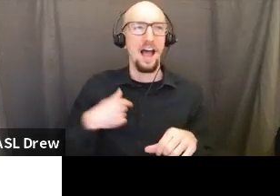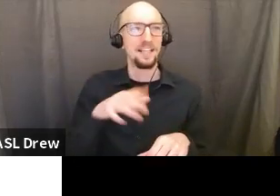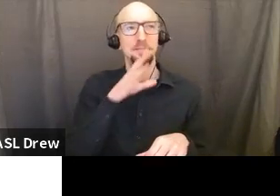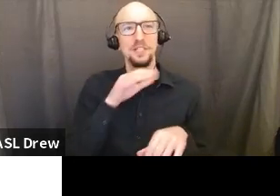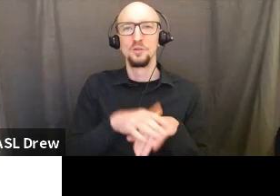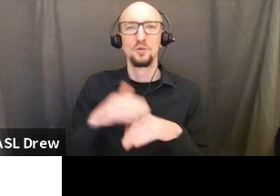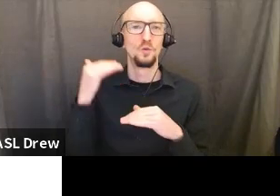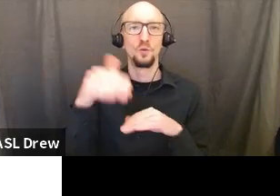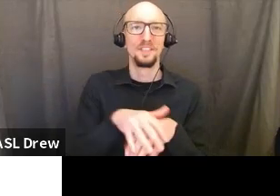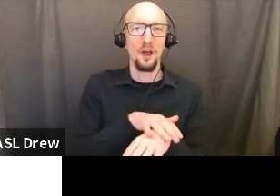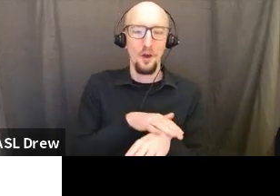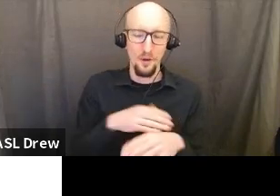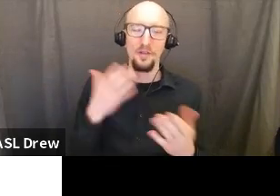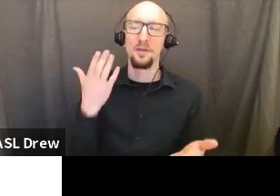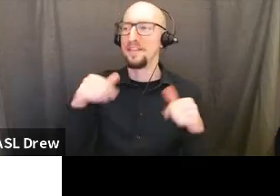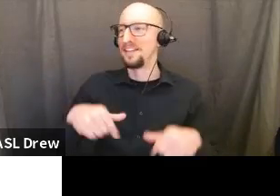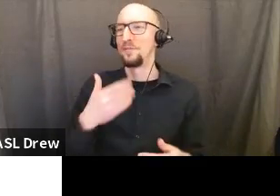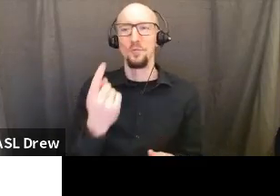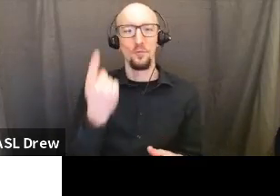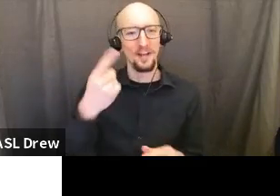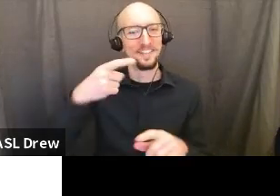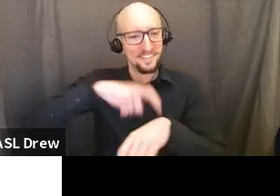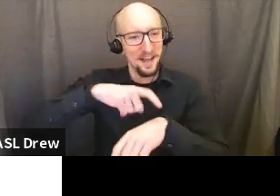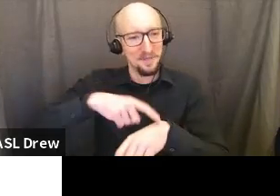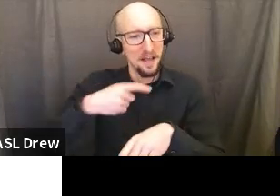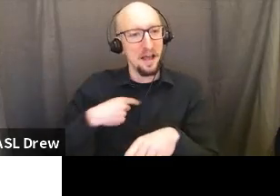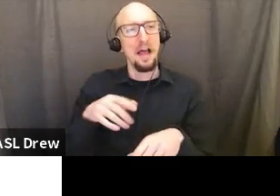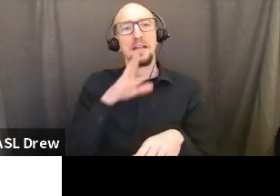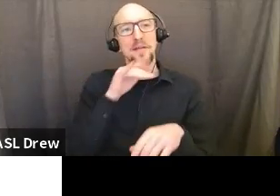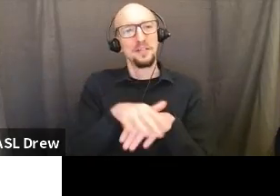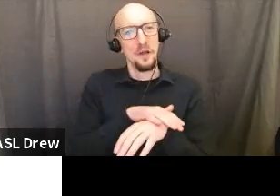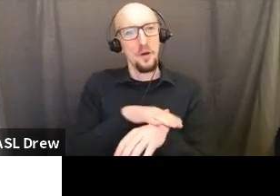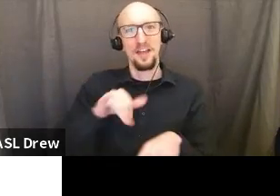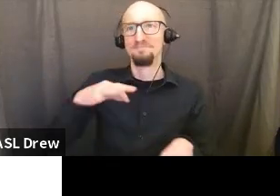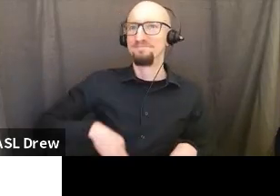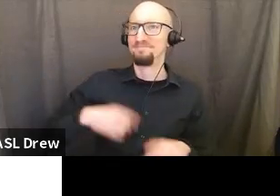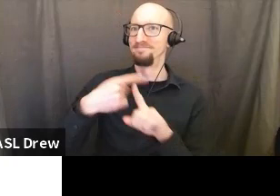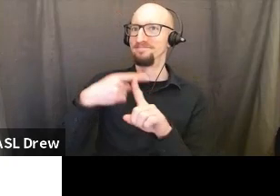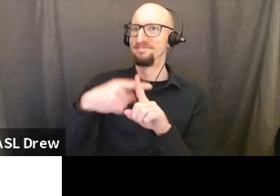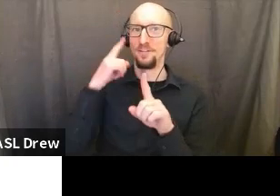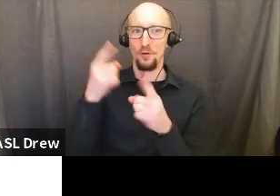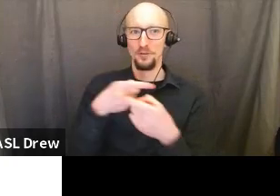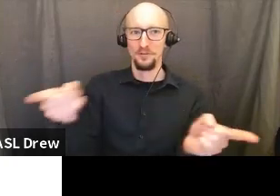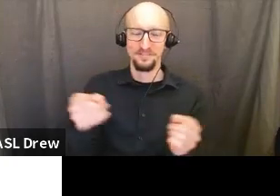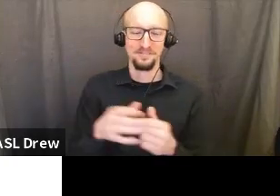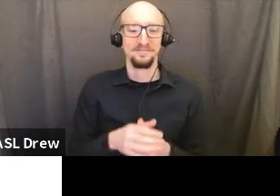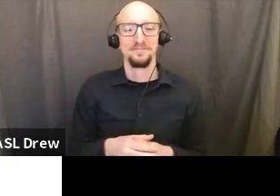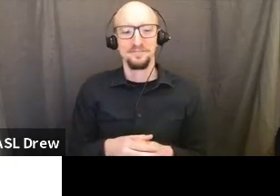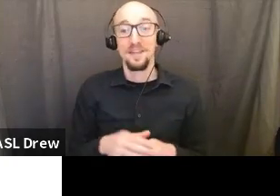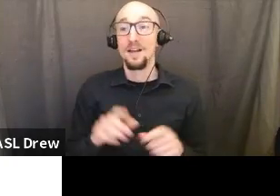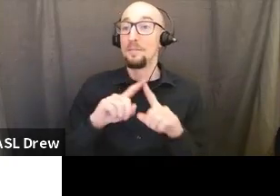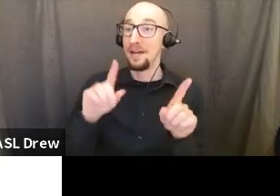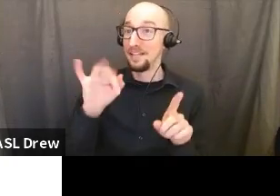will be the one time when it will work in my favor. But if I speak